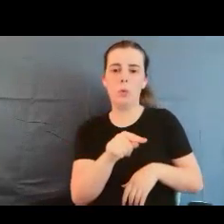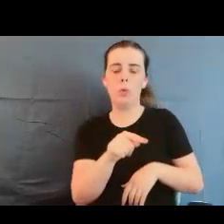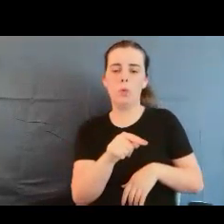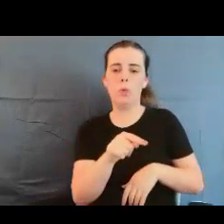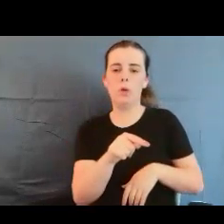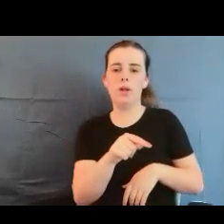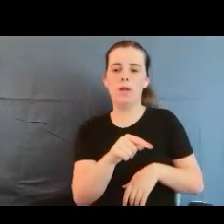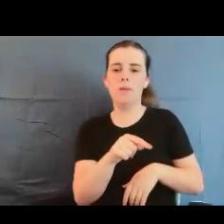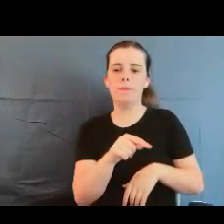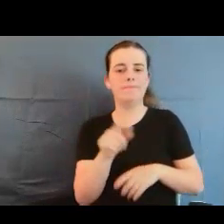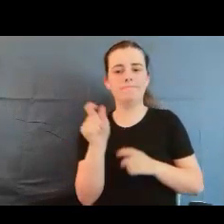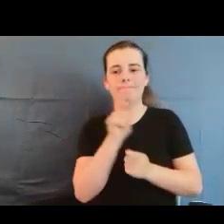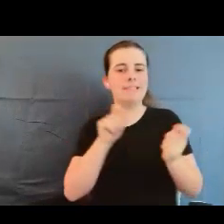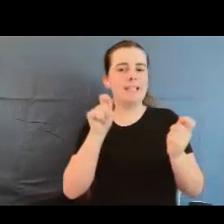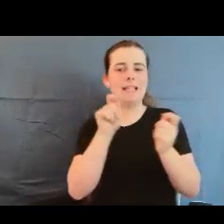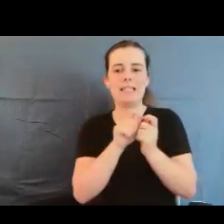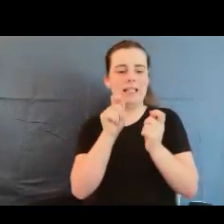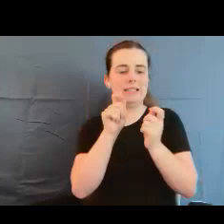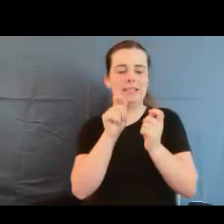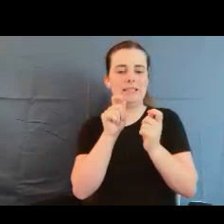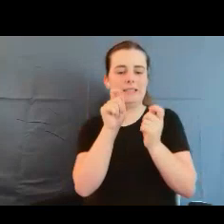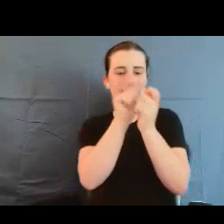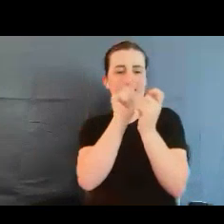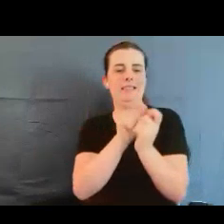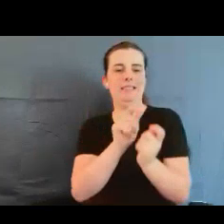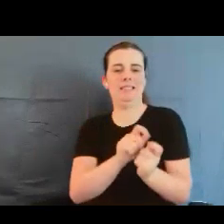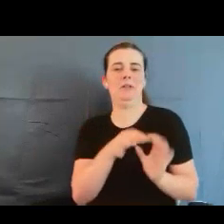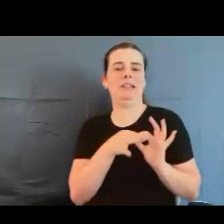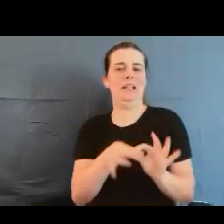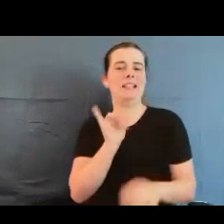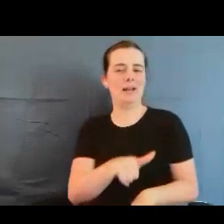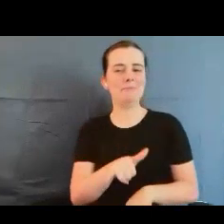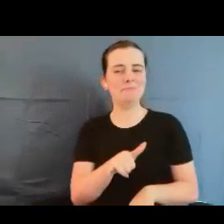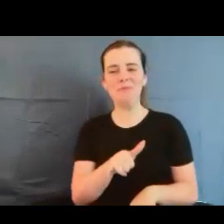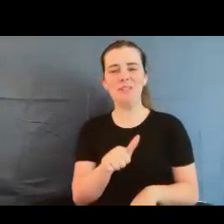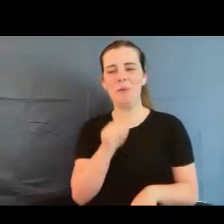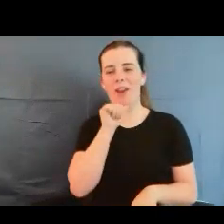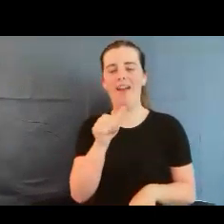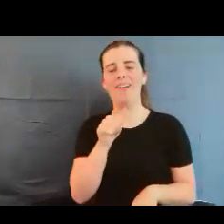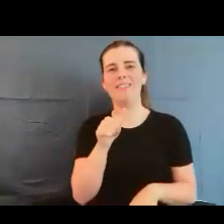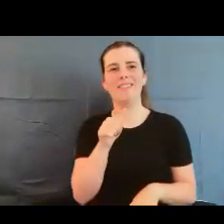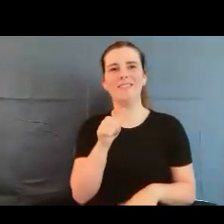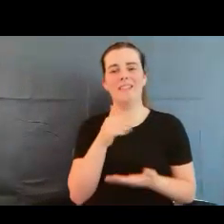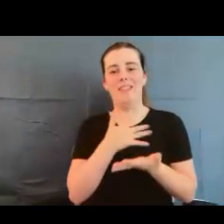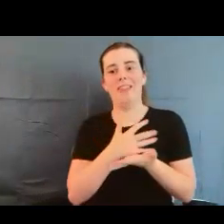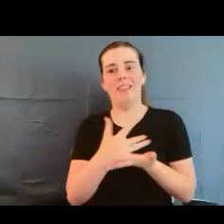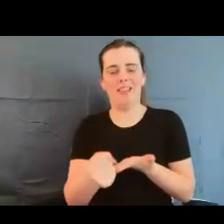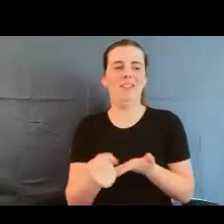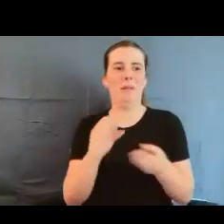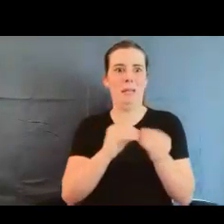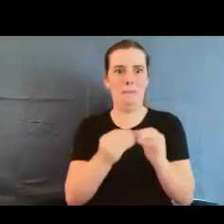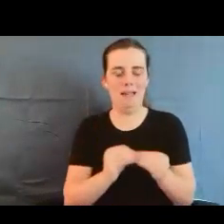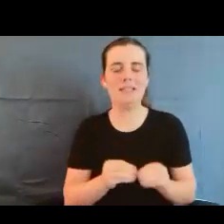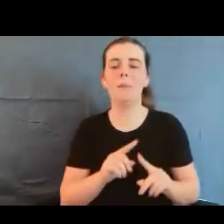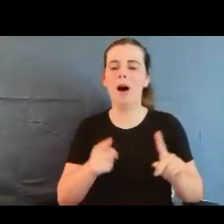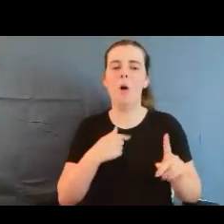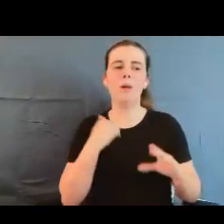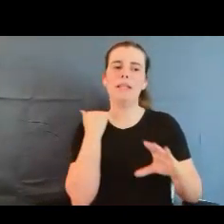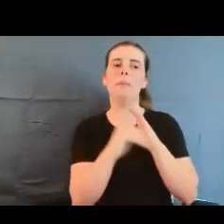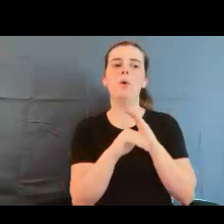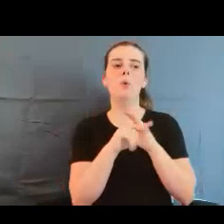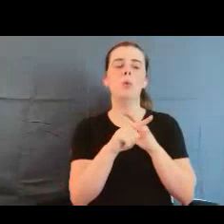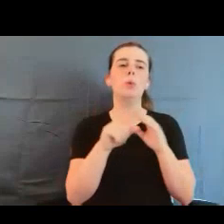will email you exact details about that, just so, yeah, I don't have to take up the time, but I will send them to you about the distance between stations